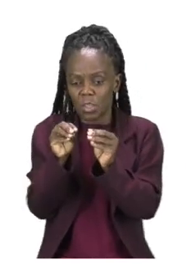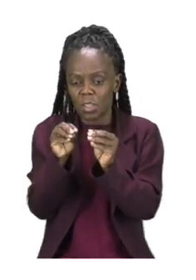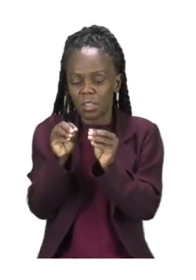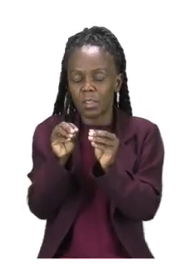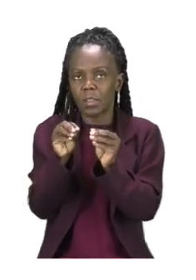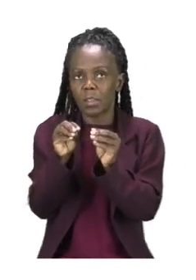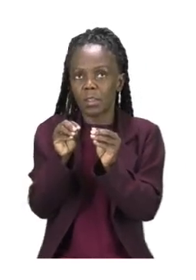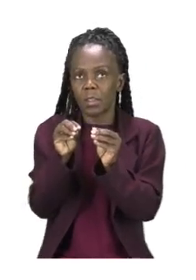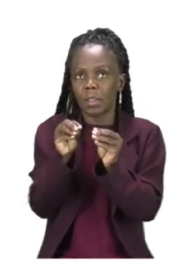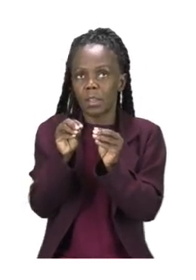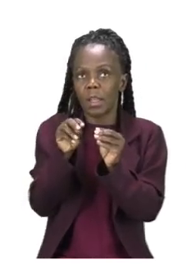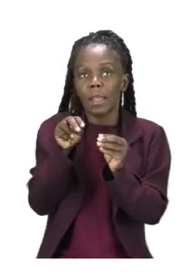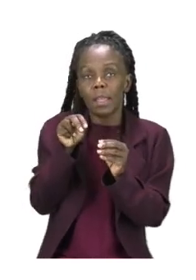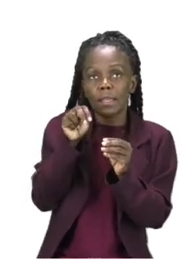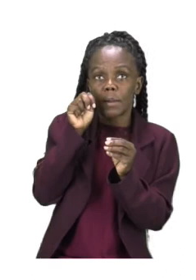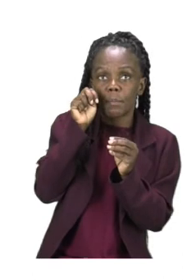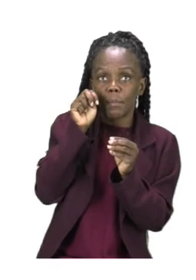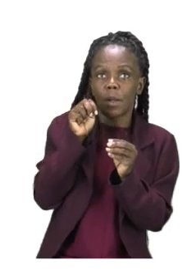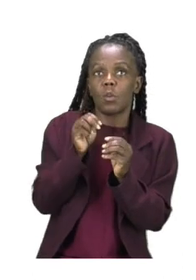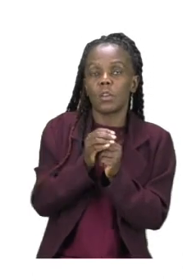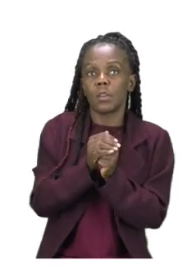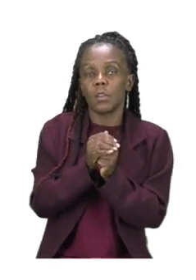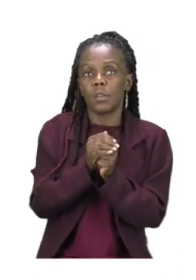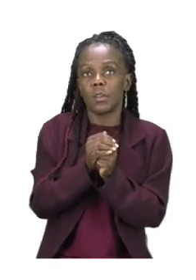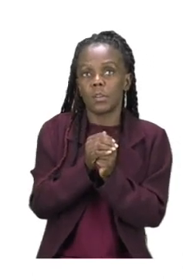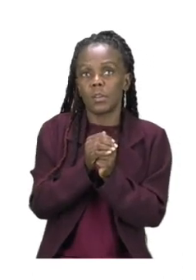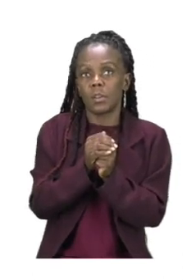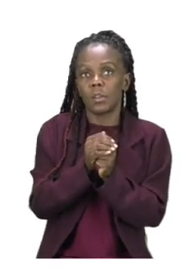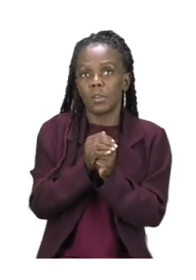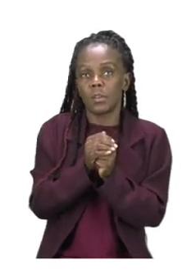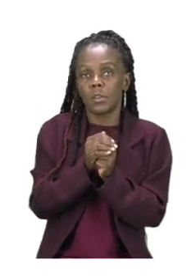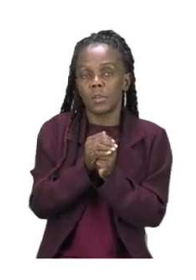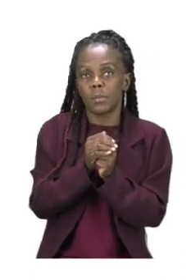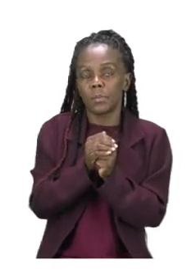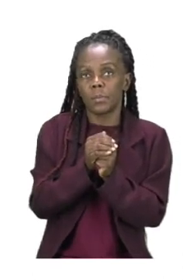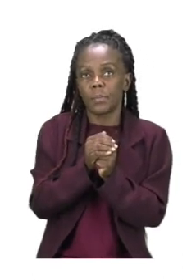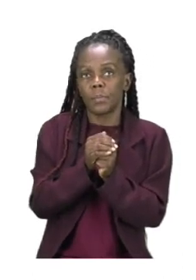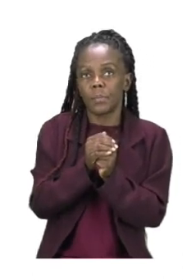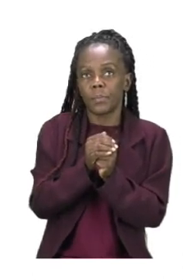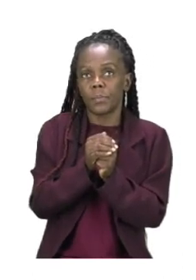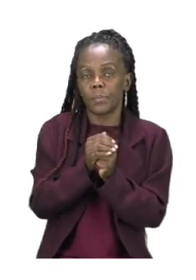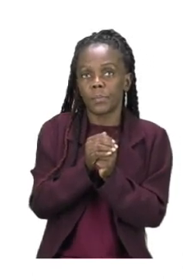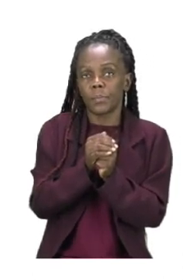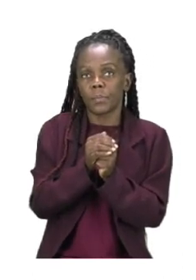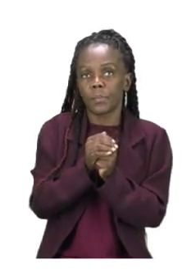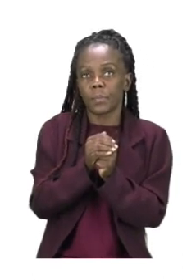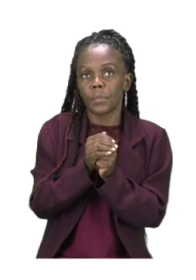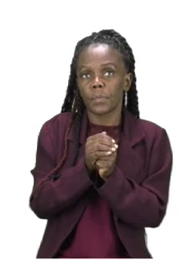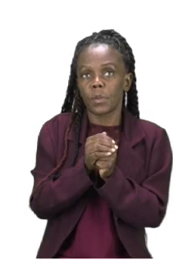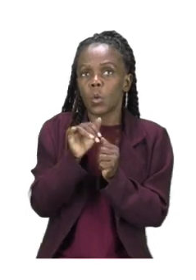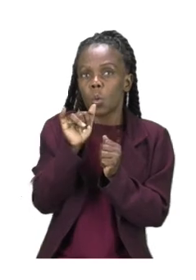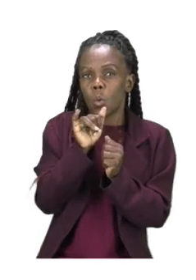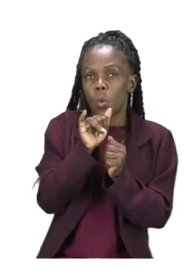to use the pronoun. Before we do this exercise, let me show you which pronouns